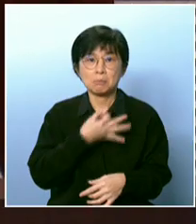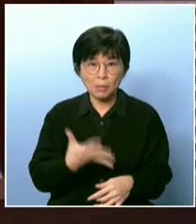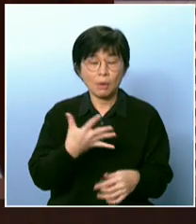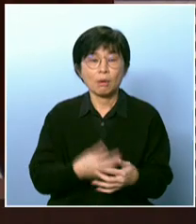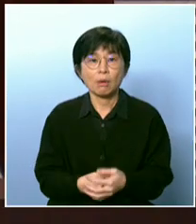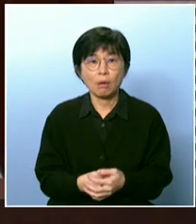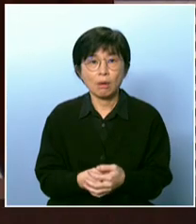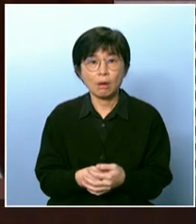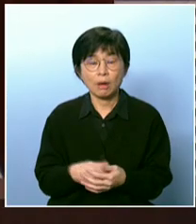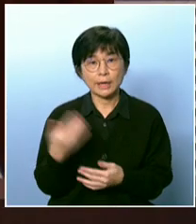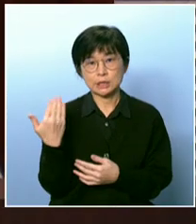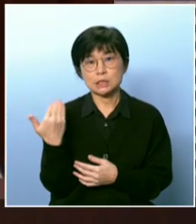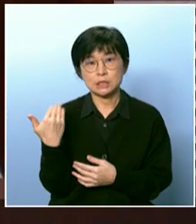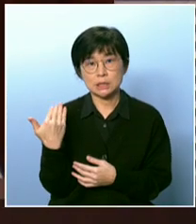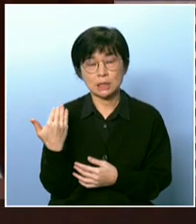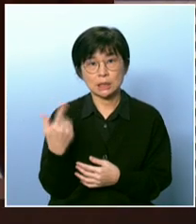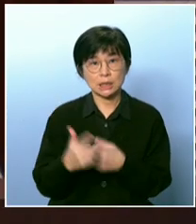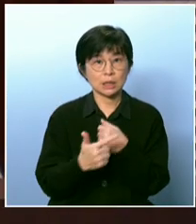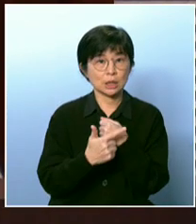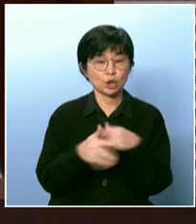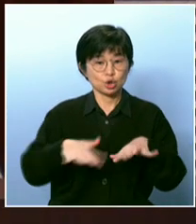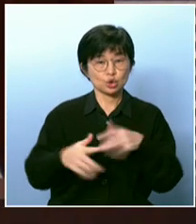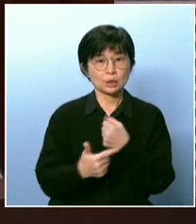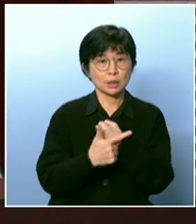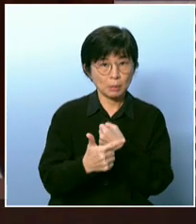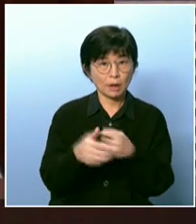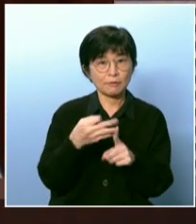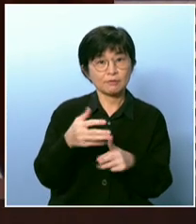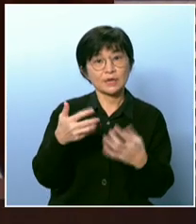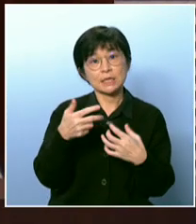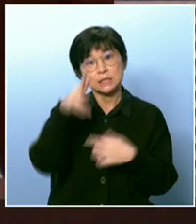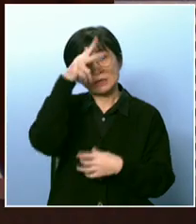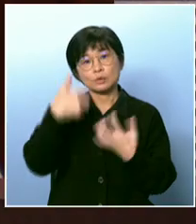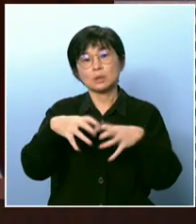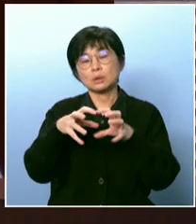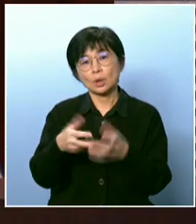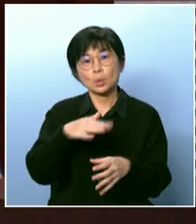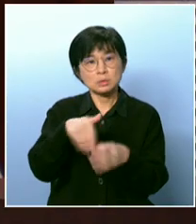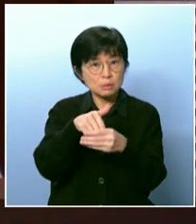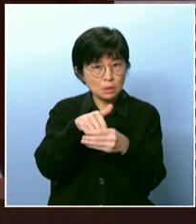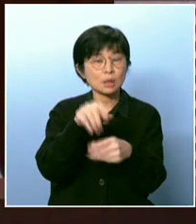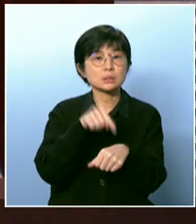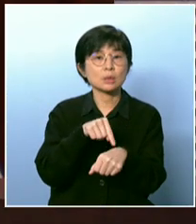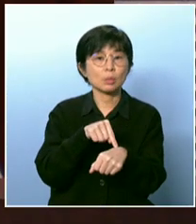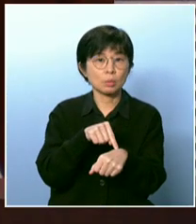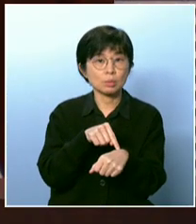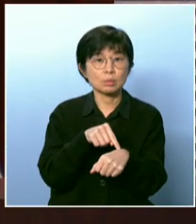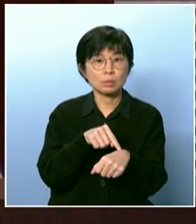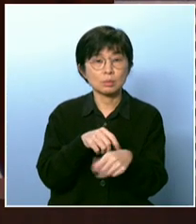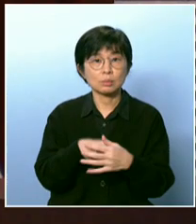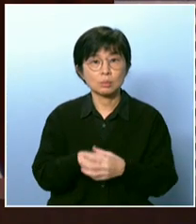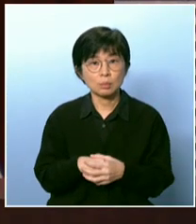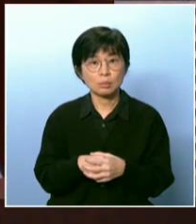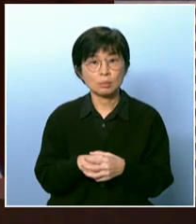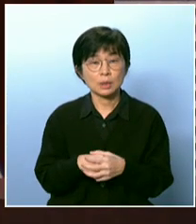So we haven't done the settlement just yet. But when we dealt with the 8th batch funding,